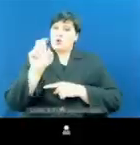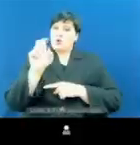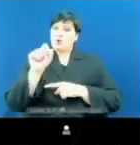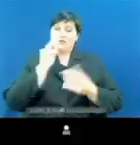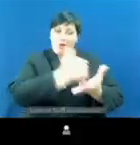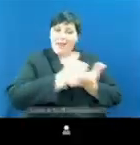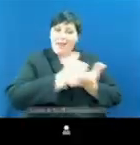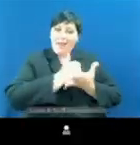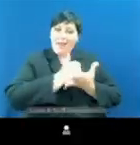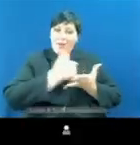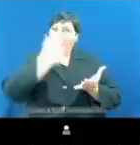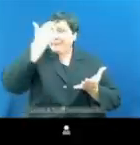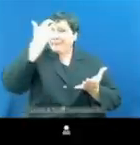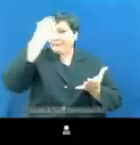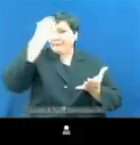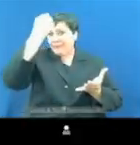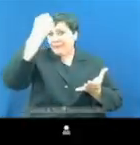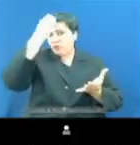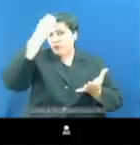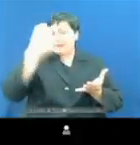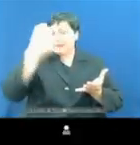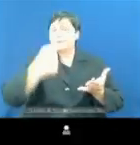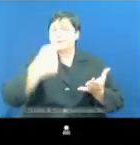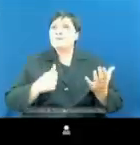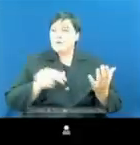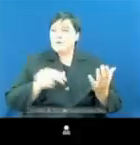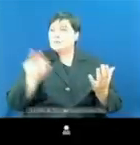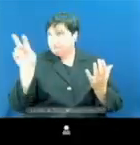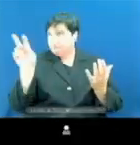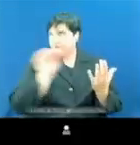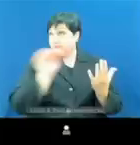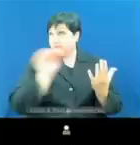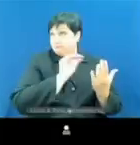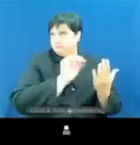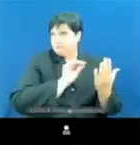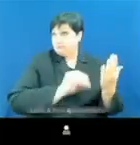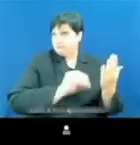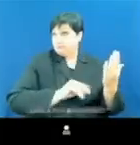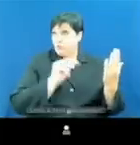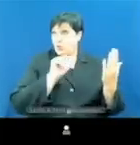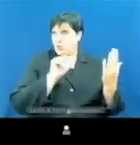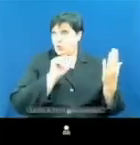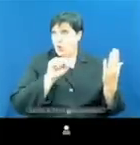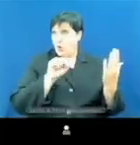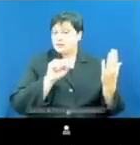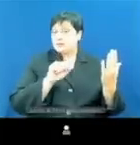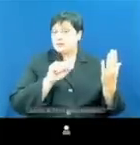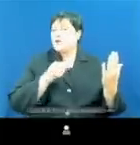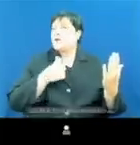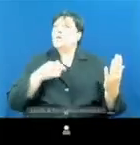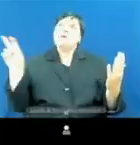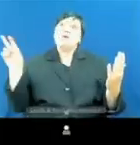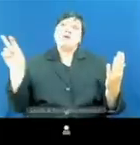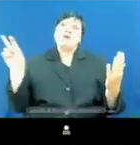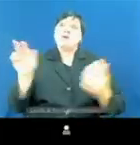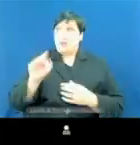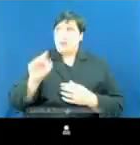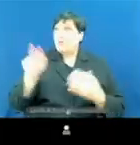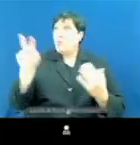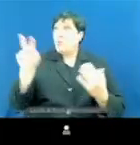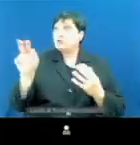They help us in supporting our short-term memory when we're using consecutive